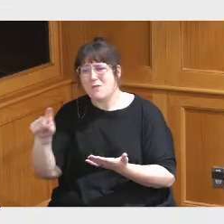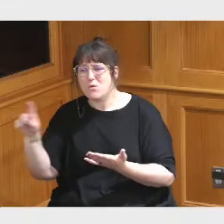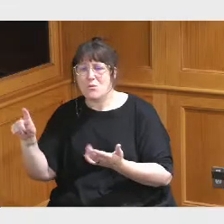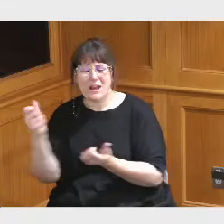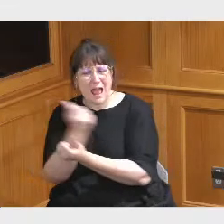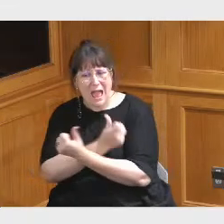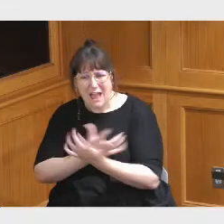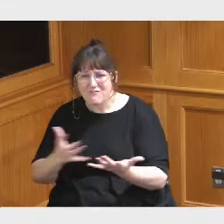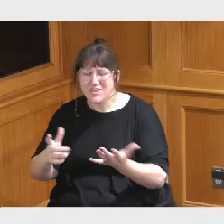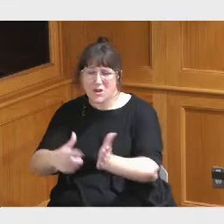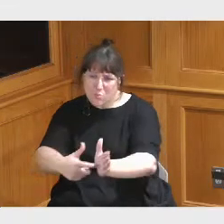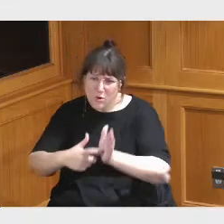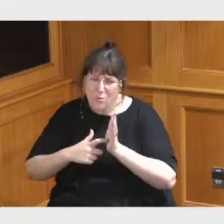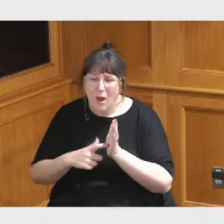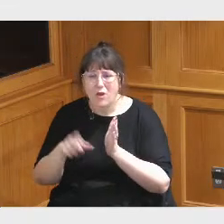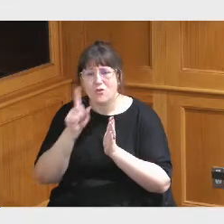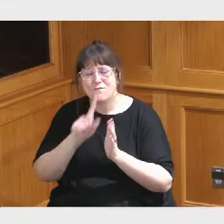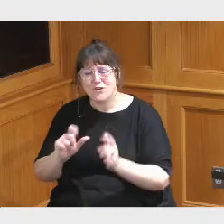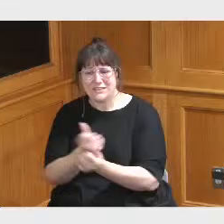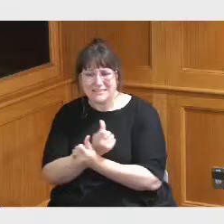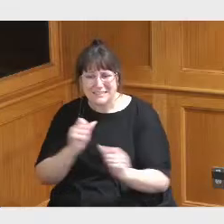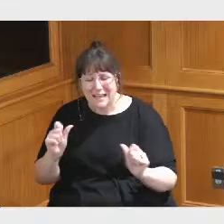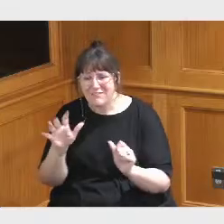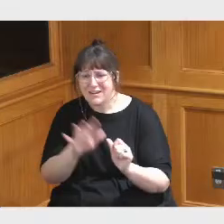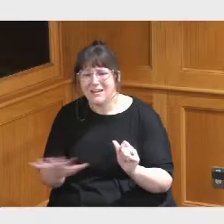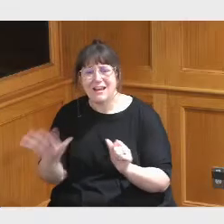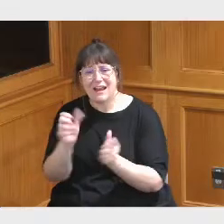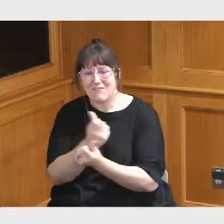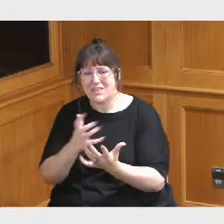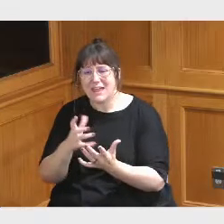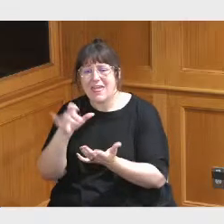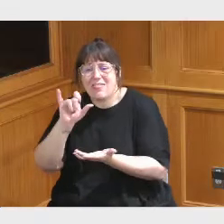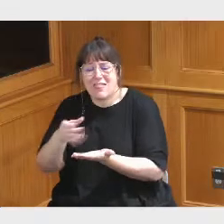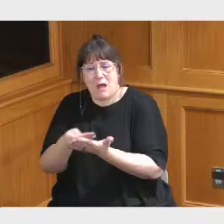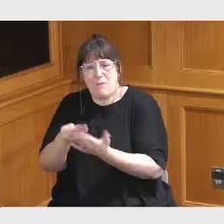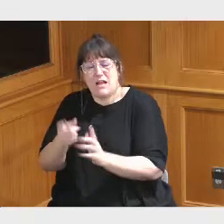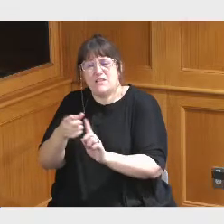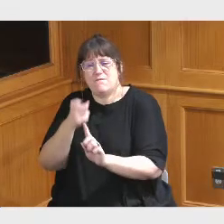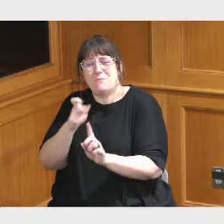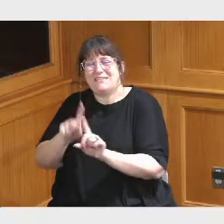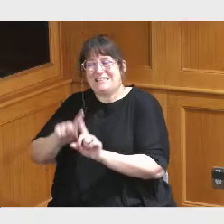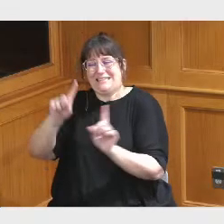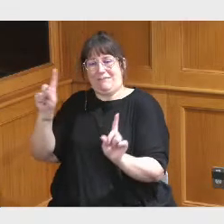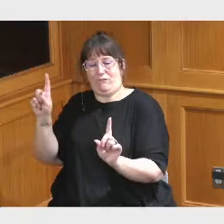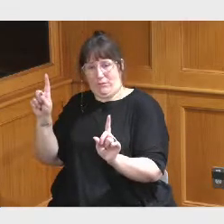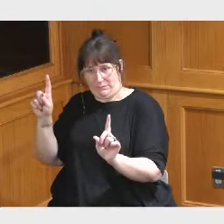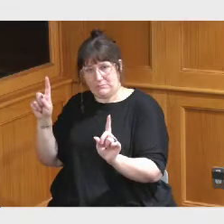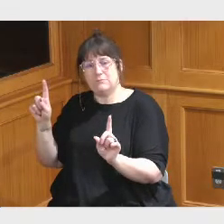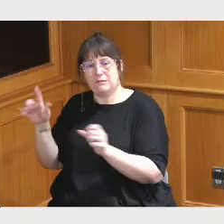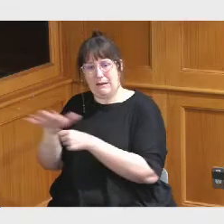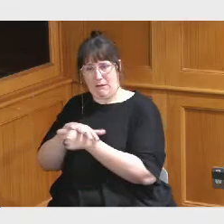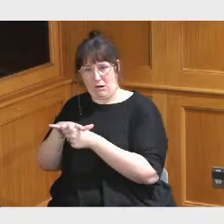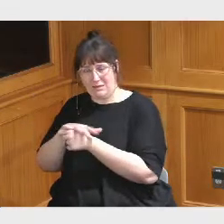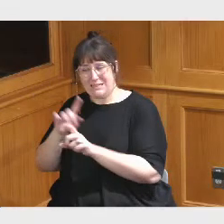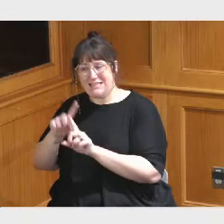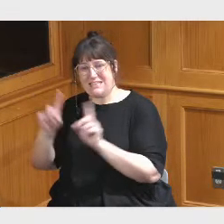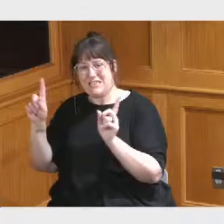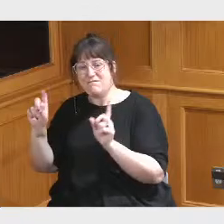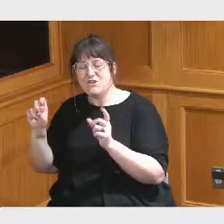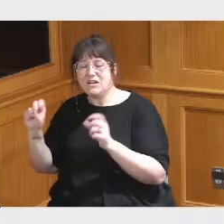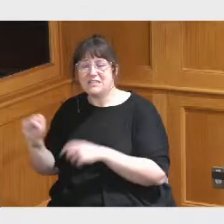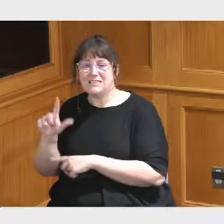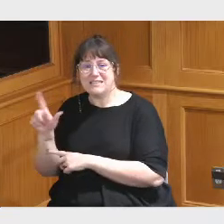core basic missions of the county, those are funded from separate revenue streams, a separate sales